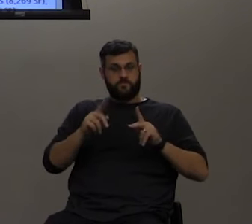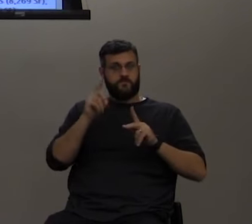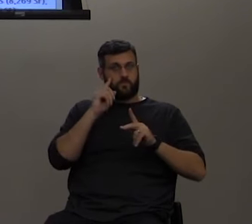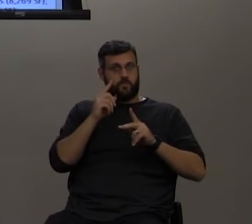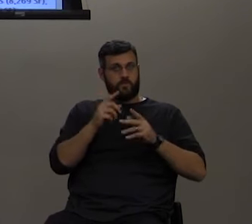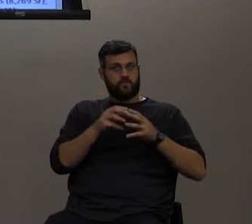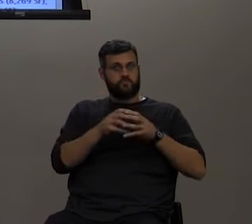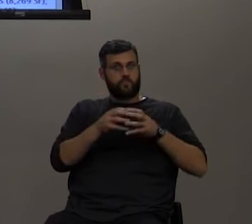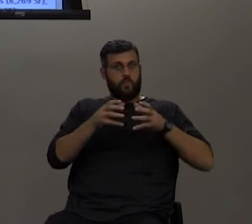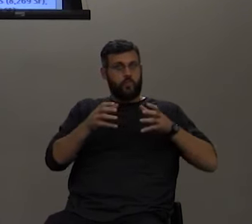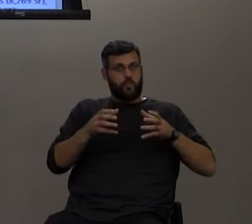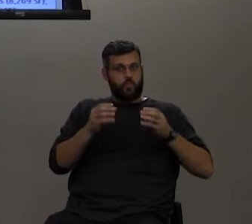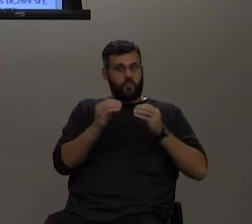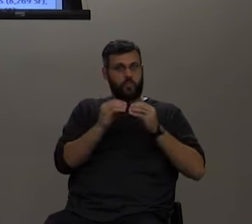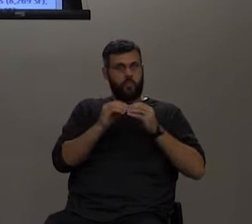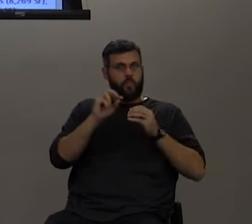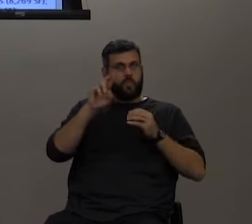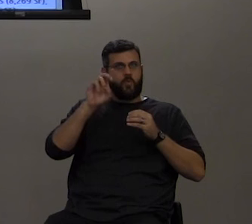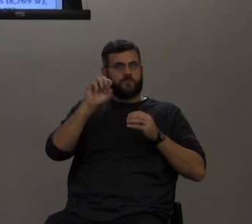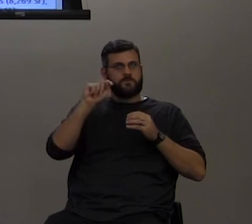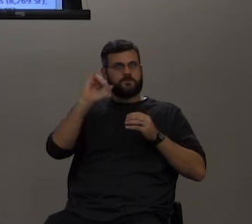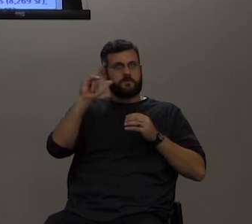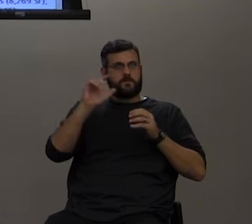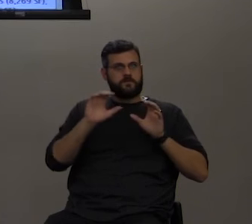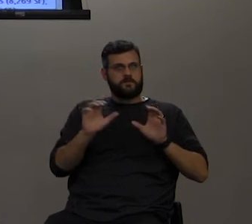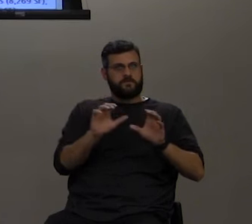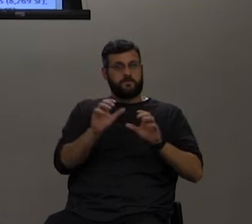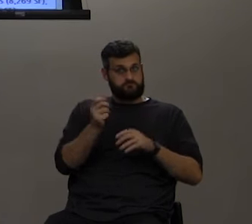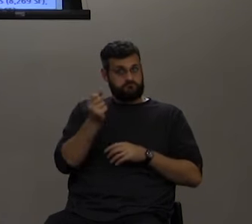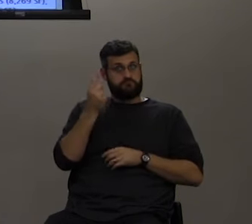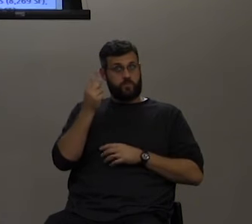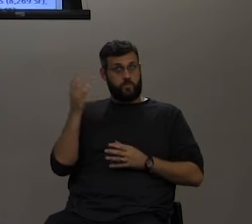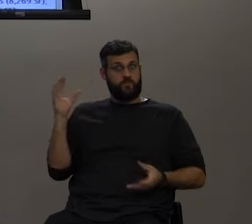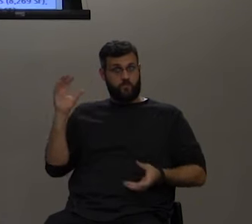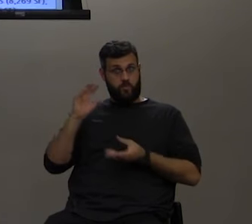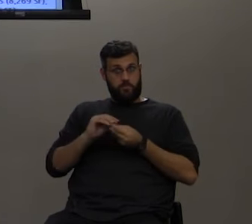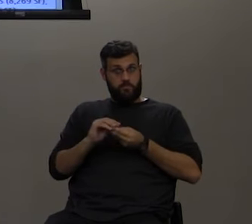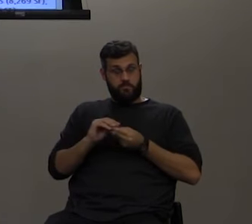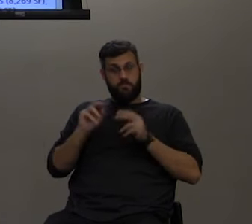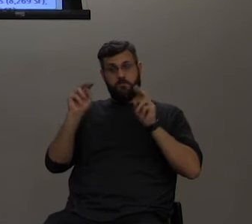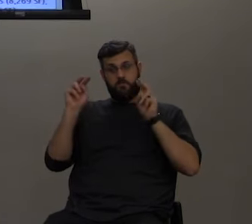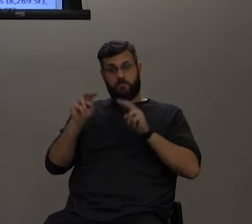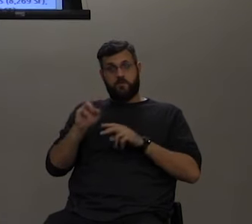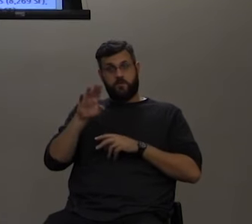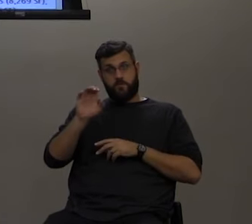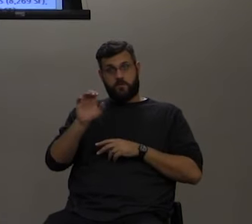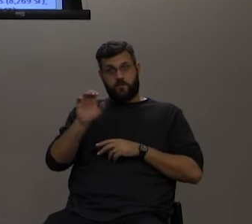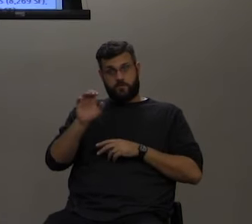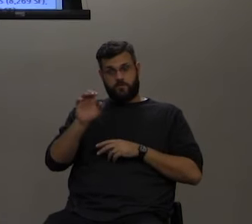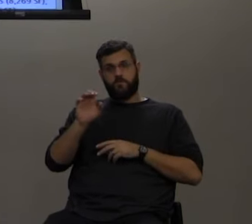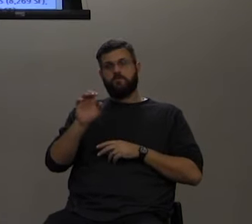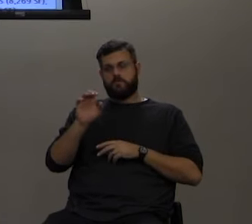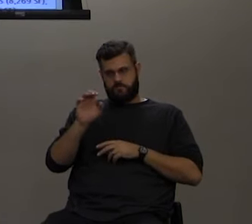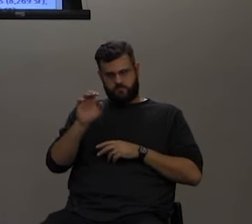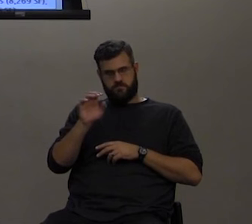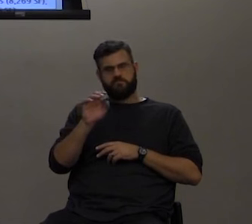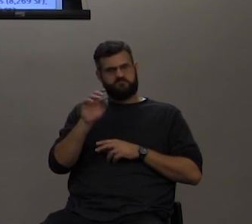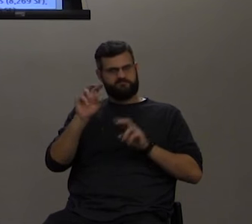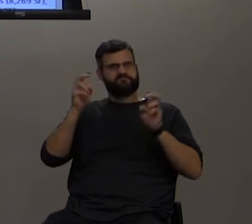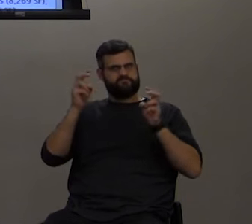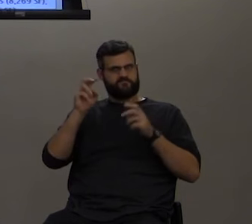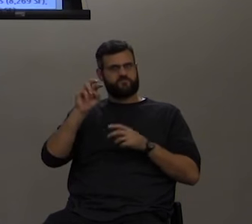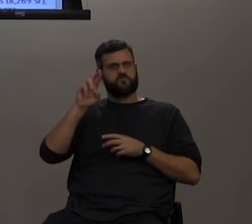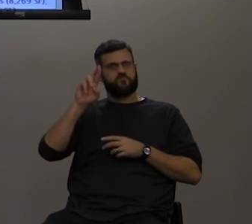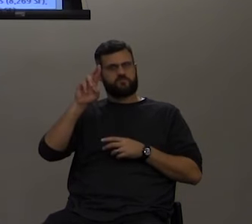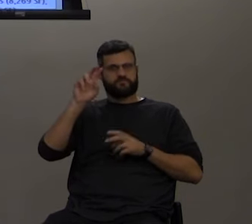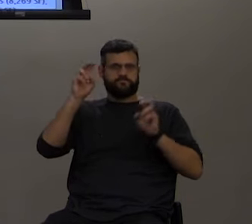grow additional retail activity. I will say overall, when you look at Boyle County, we are a retail